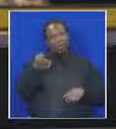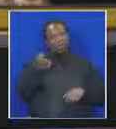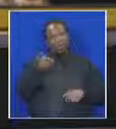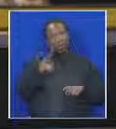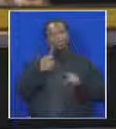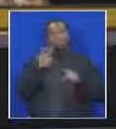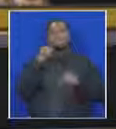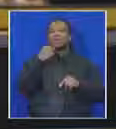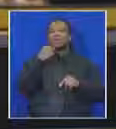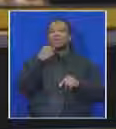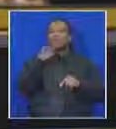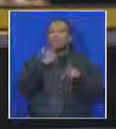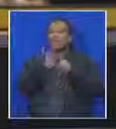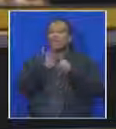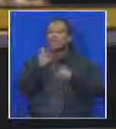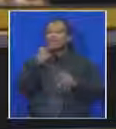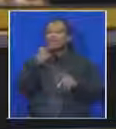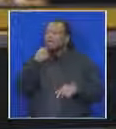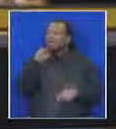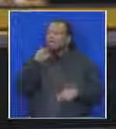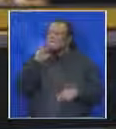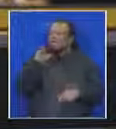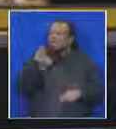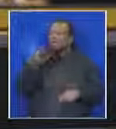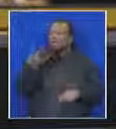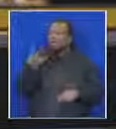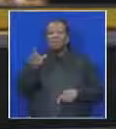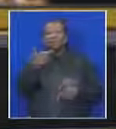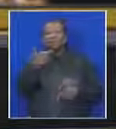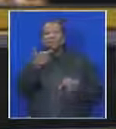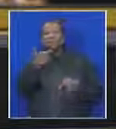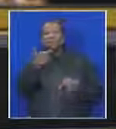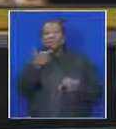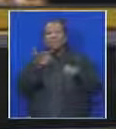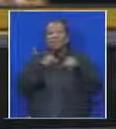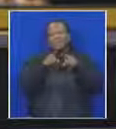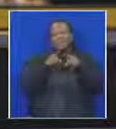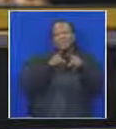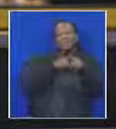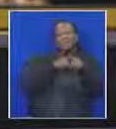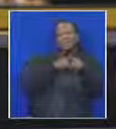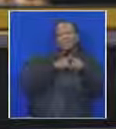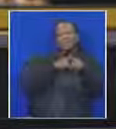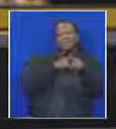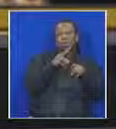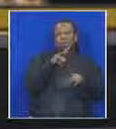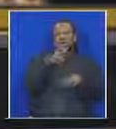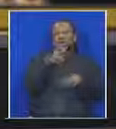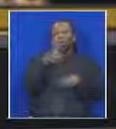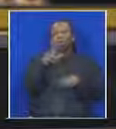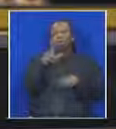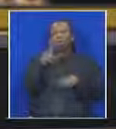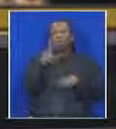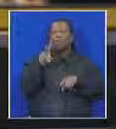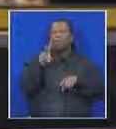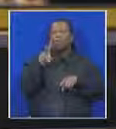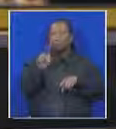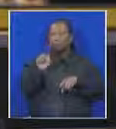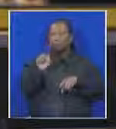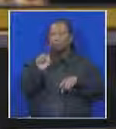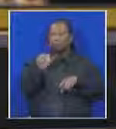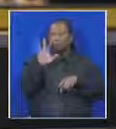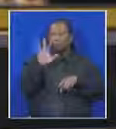wolves, which is a simile. He didn't call anyone a wolf, yeah. Yes. Right? The metaphors, most of us is great out of his speeches because